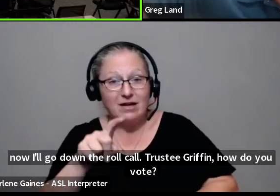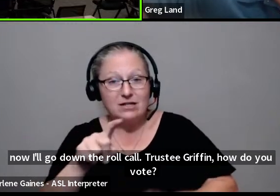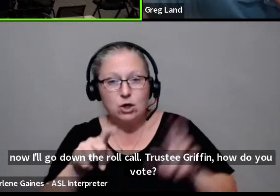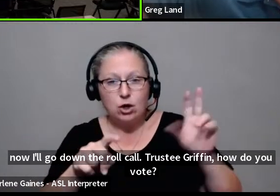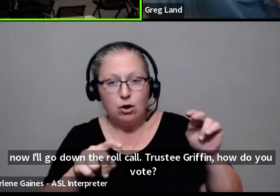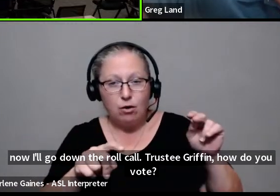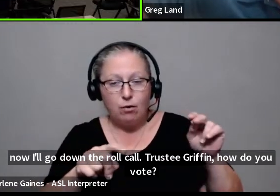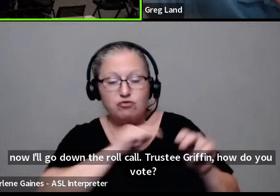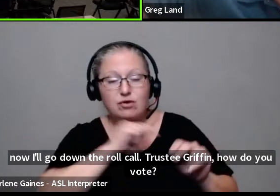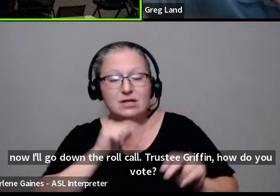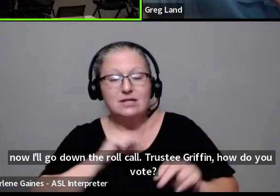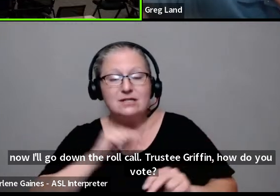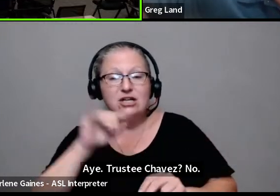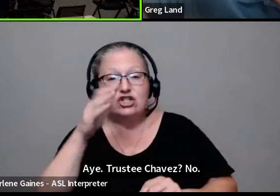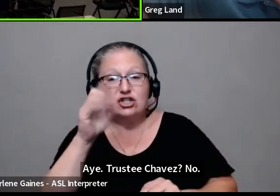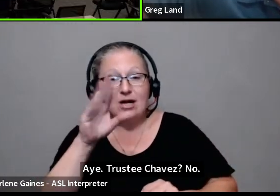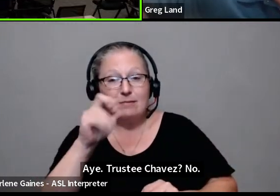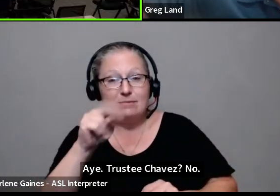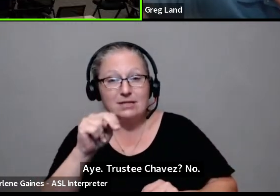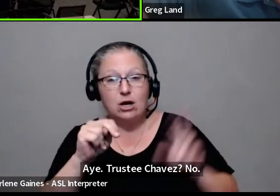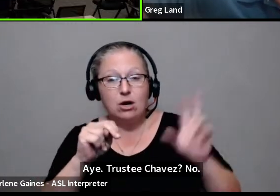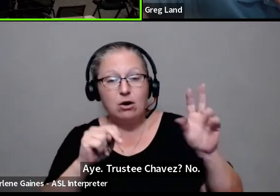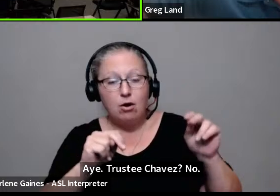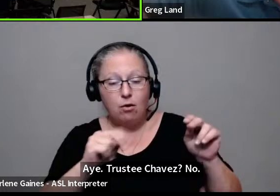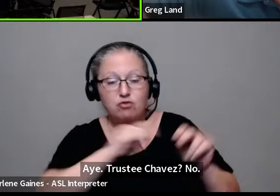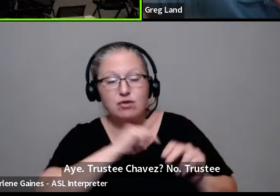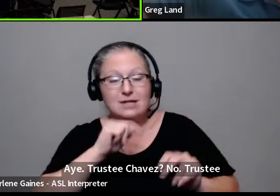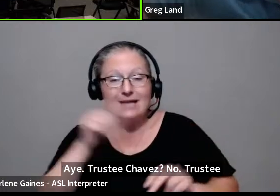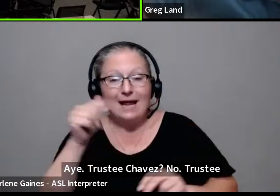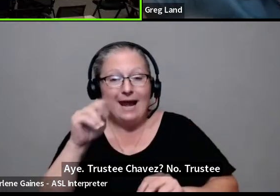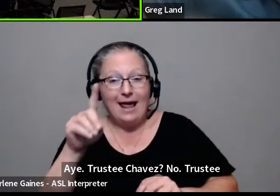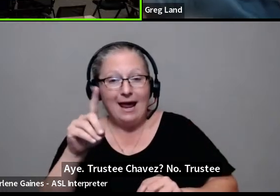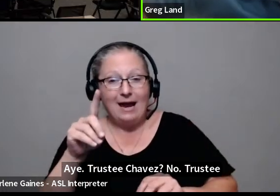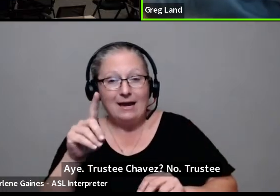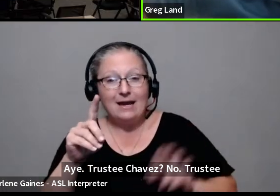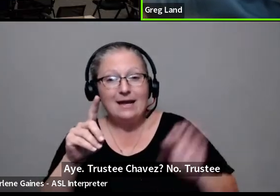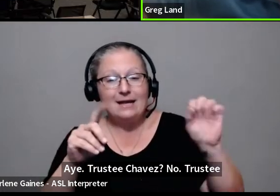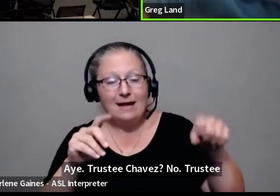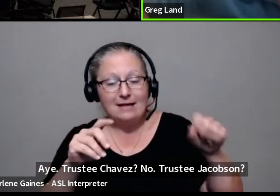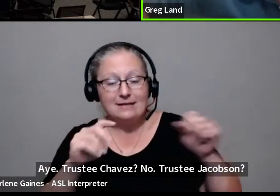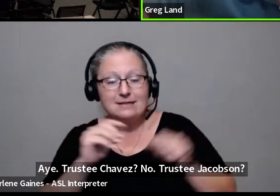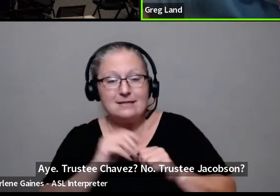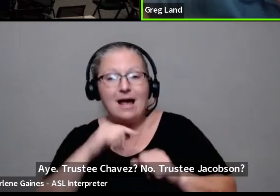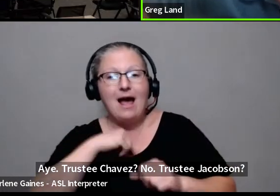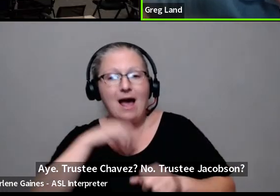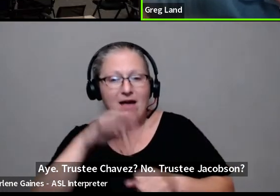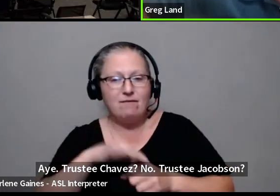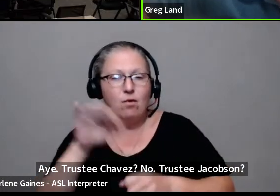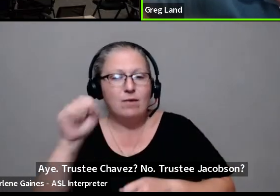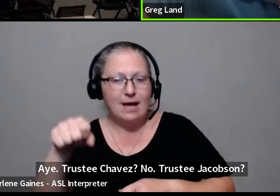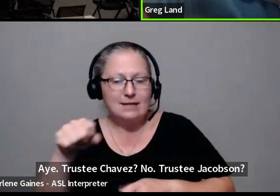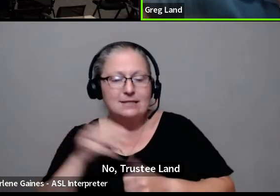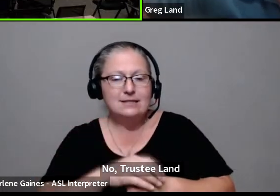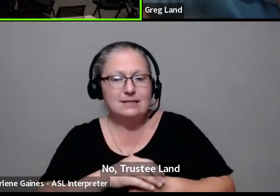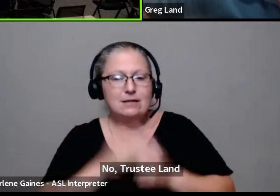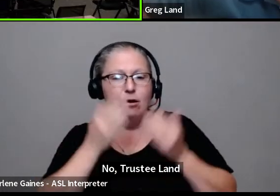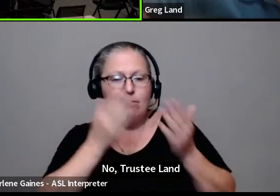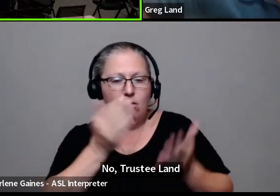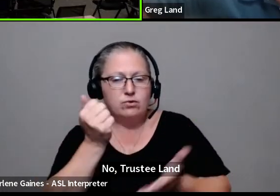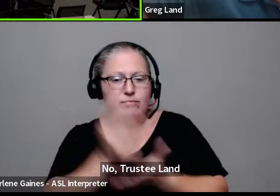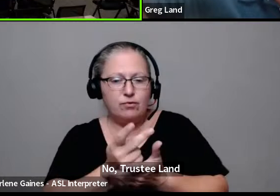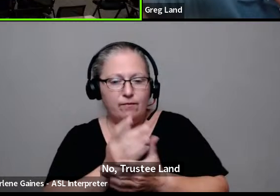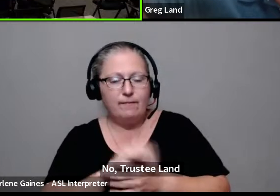No. Trustee Jacobson? No. Trustee Land? Yes. And I vote yes. Motion